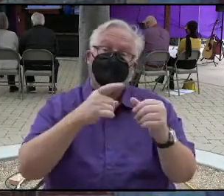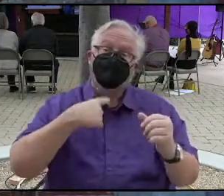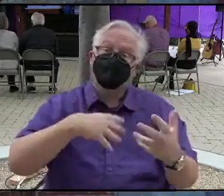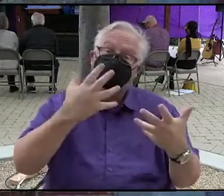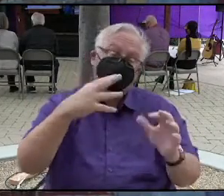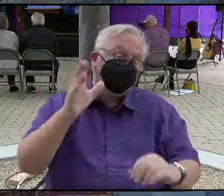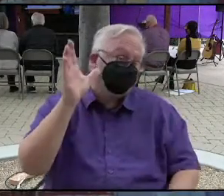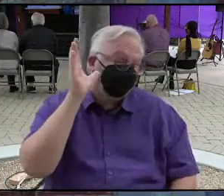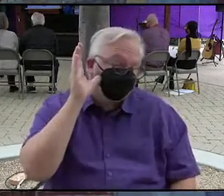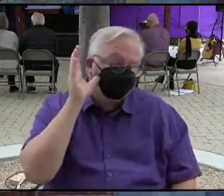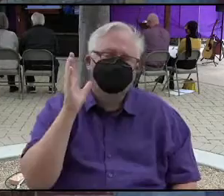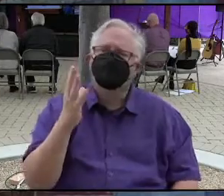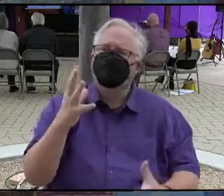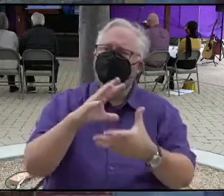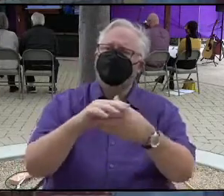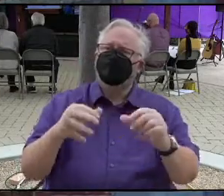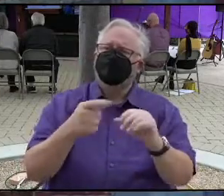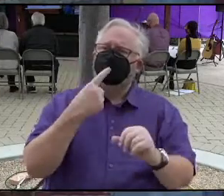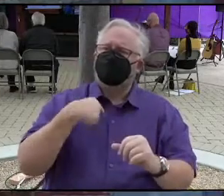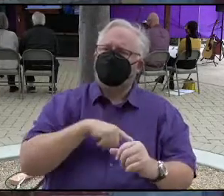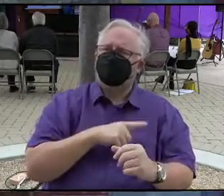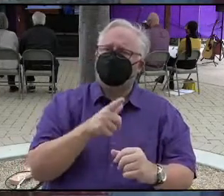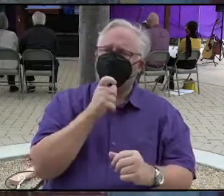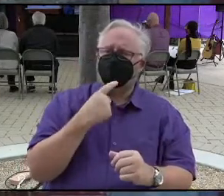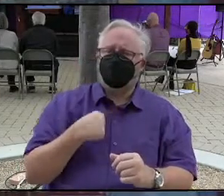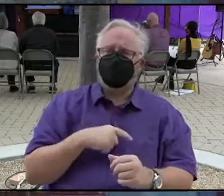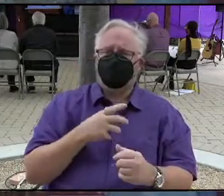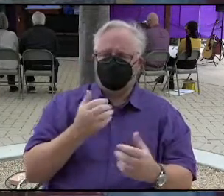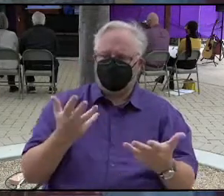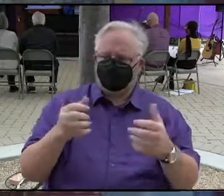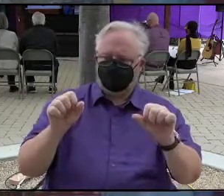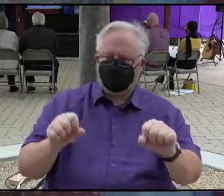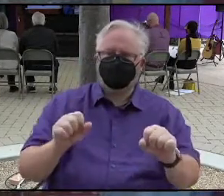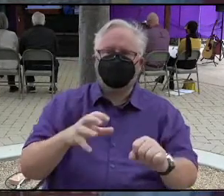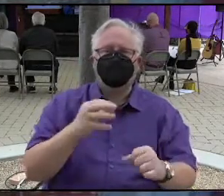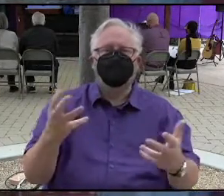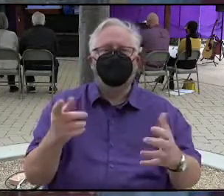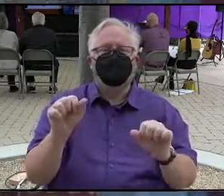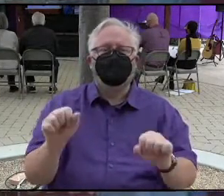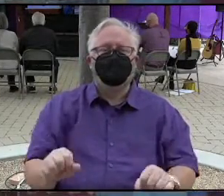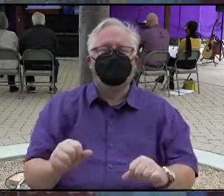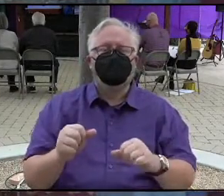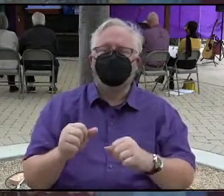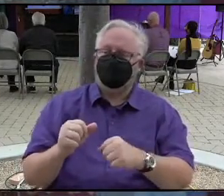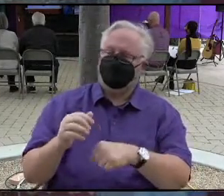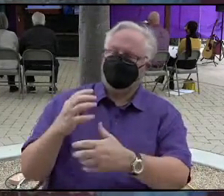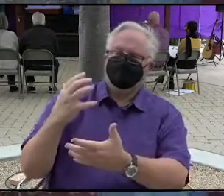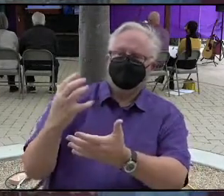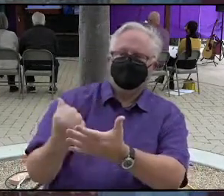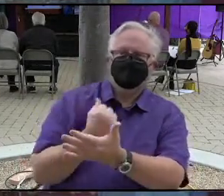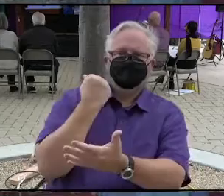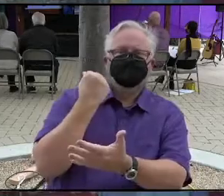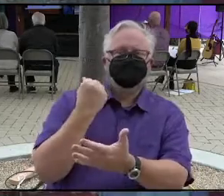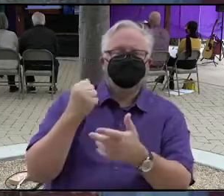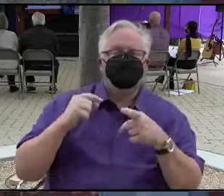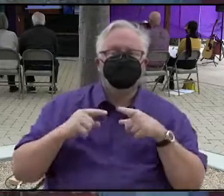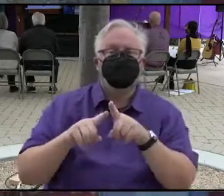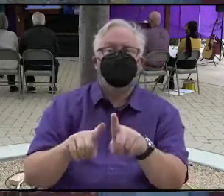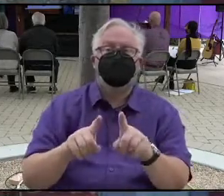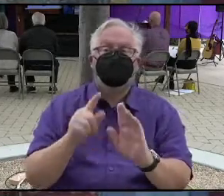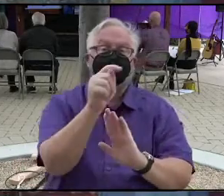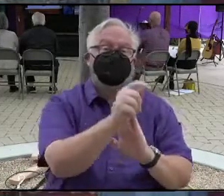can tell us who we are, what is possible for us, and what we might call upon in good times and hard